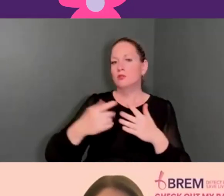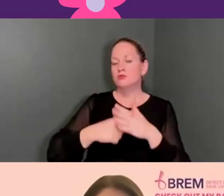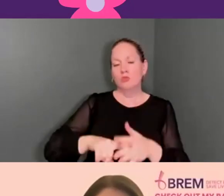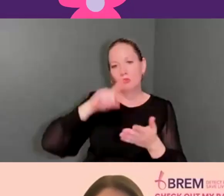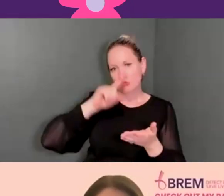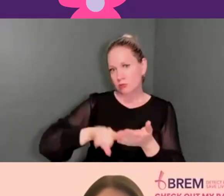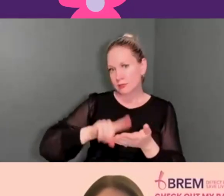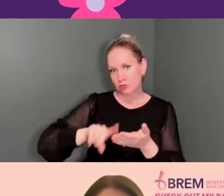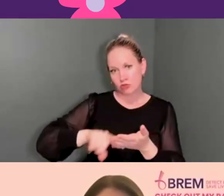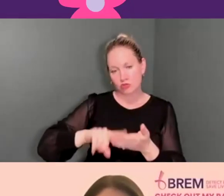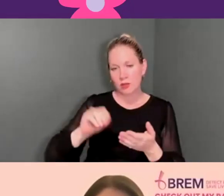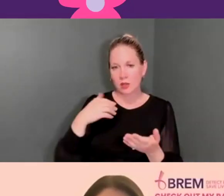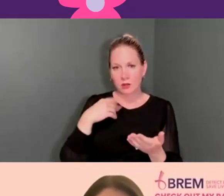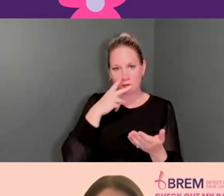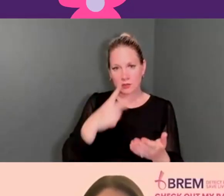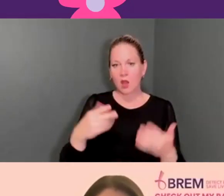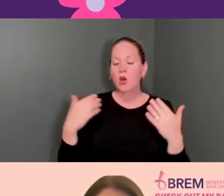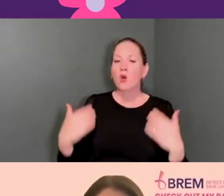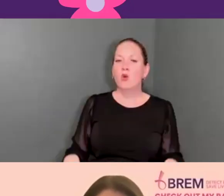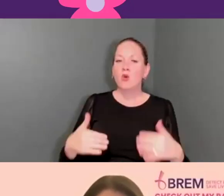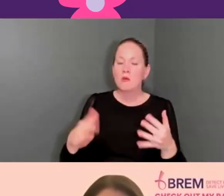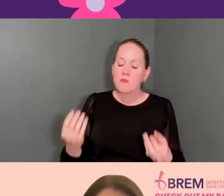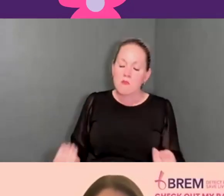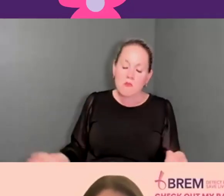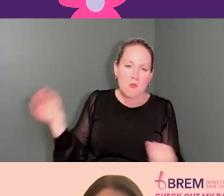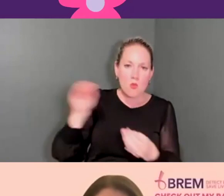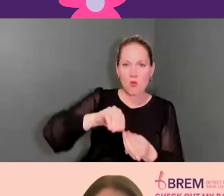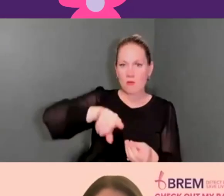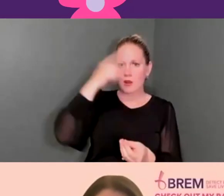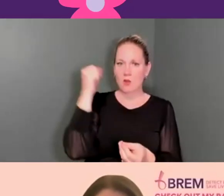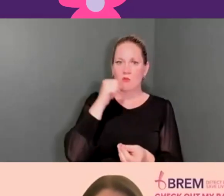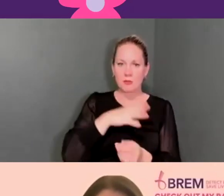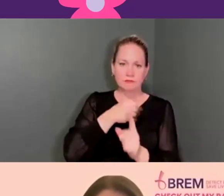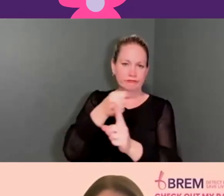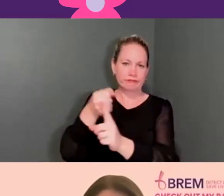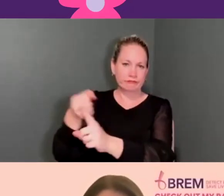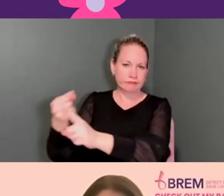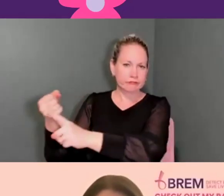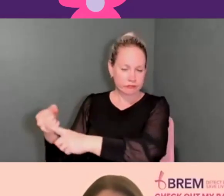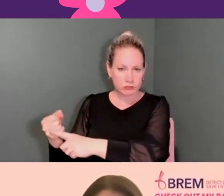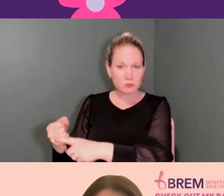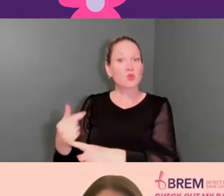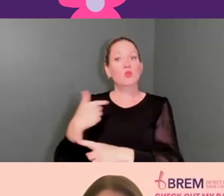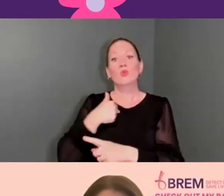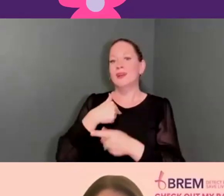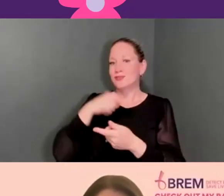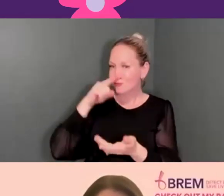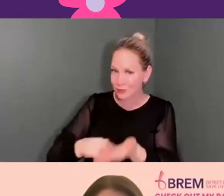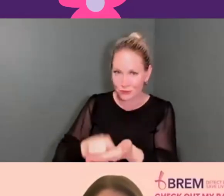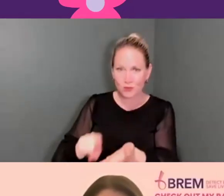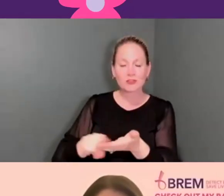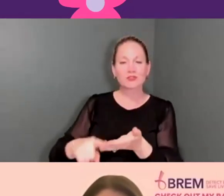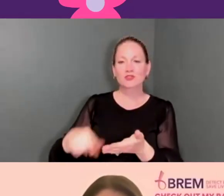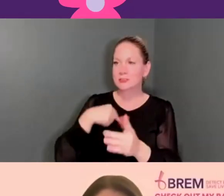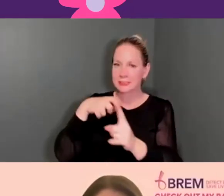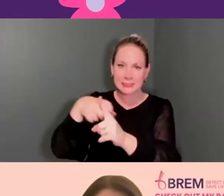that disproportionately Black women were being affected. So I did research. I found doctors